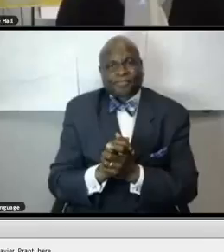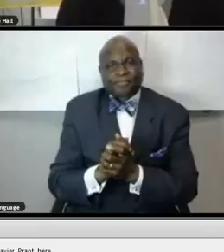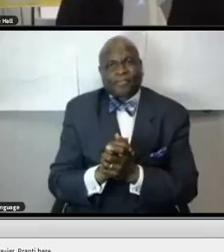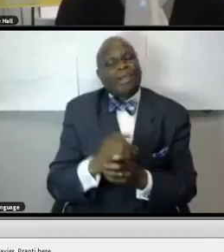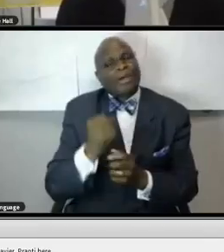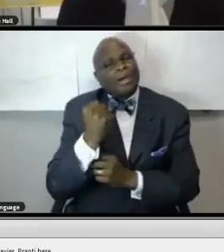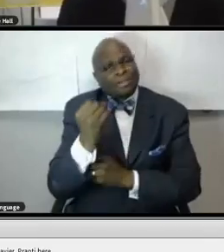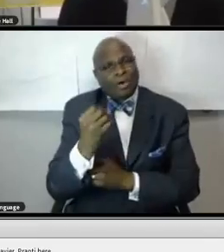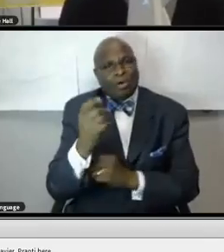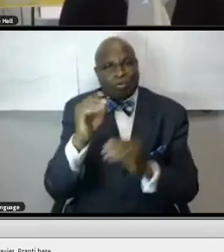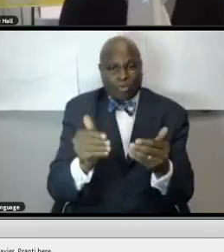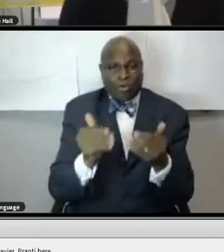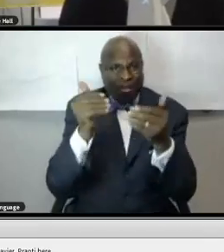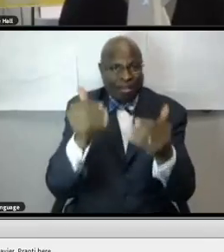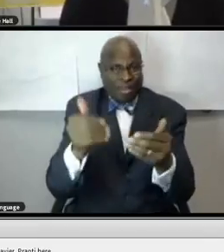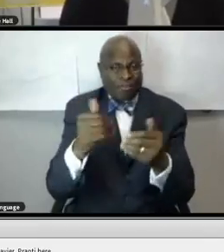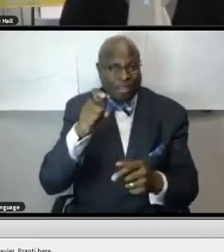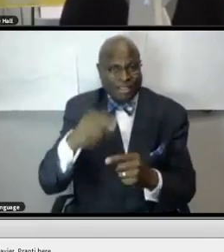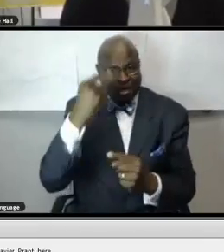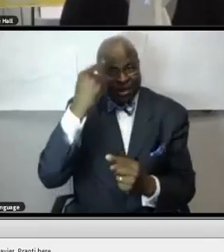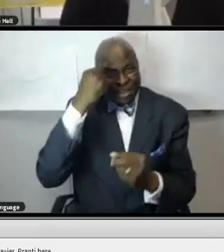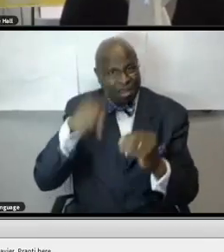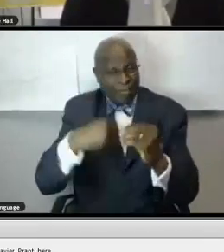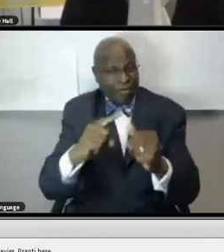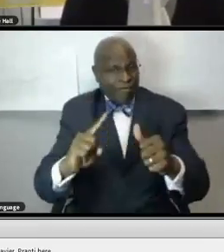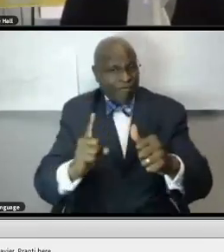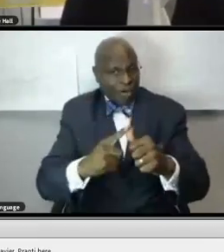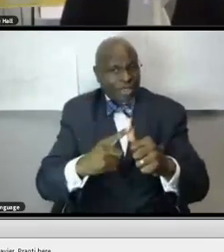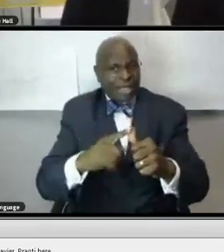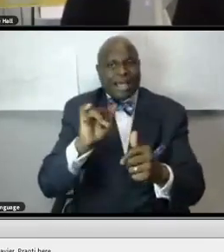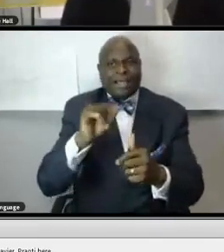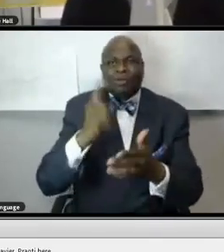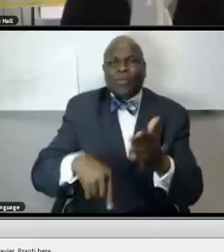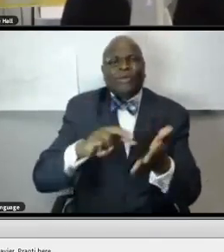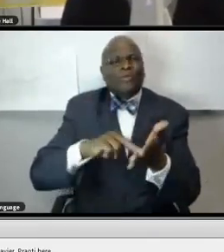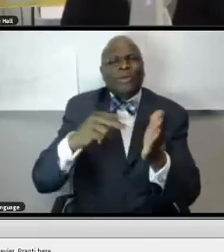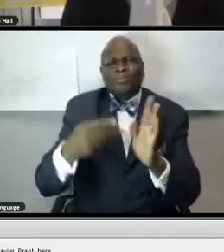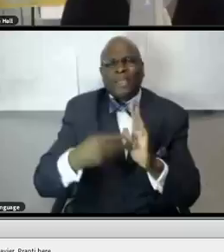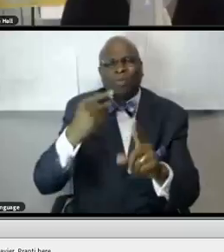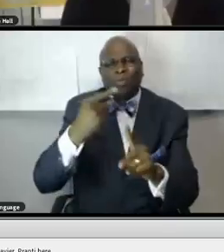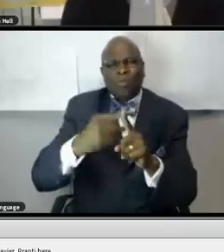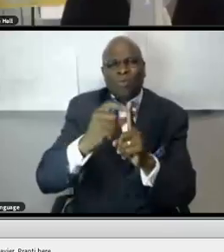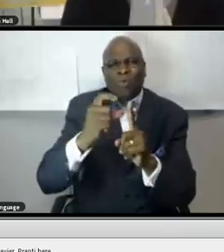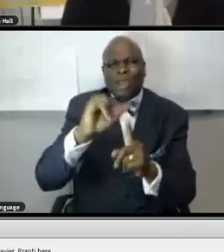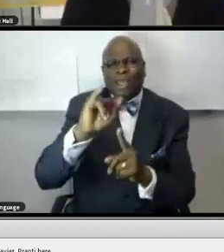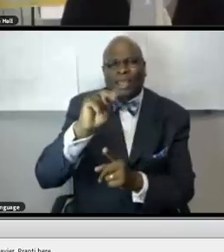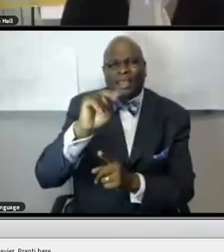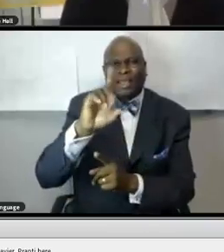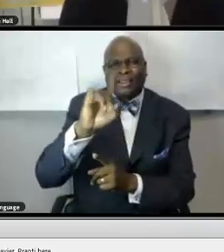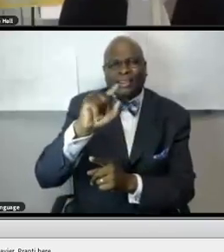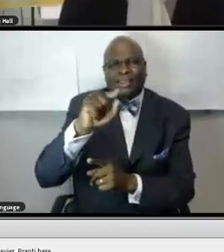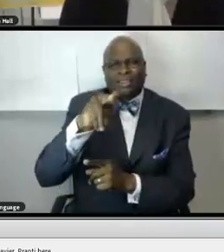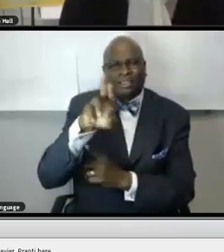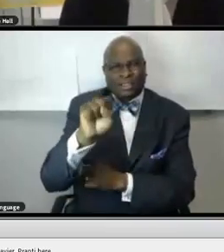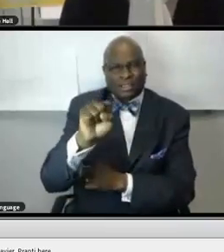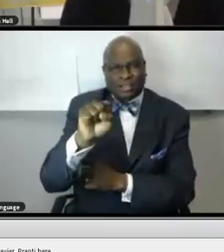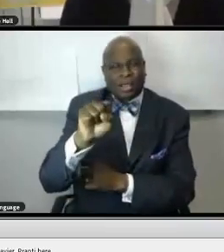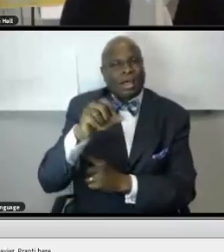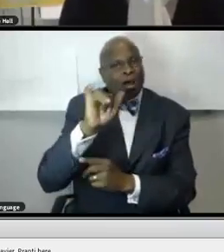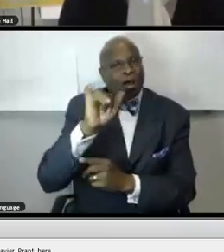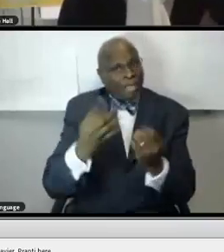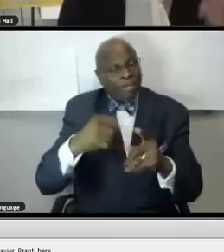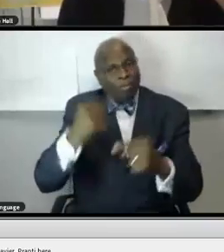So moving ahead, what we need to think about first is, what do we mean by this concept of Indigenous? Many people